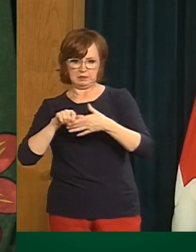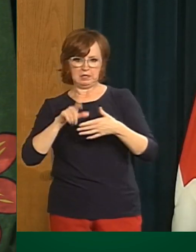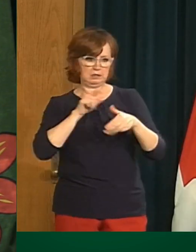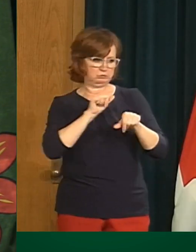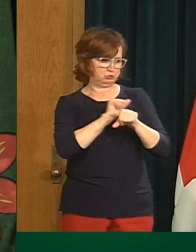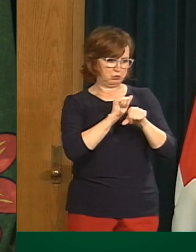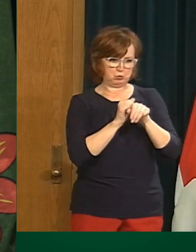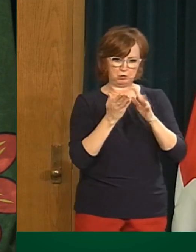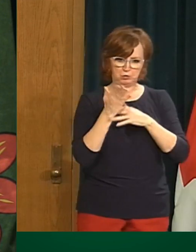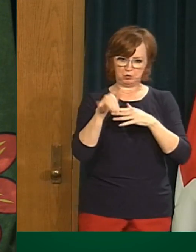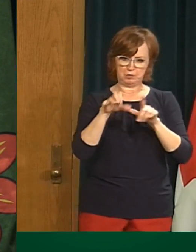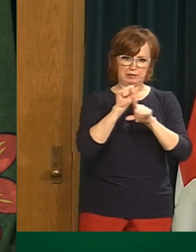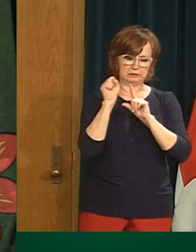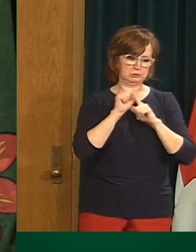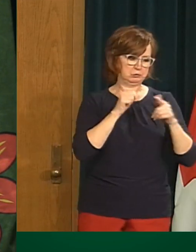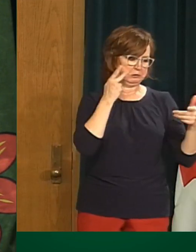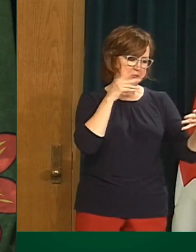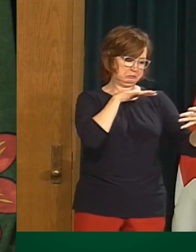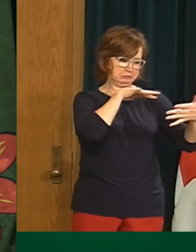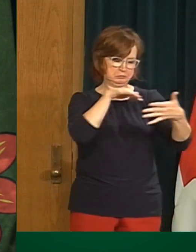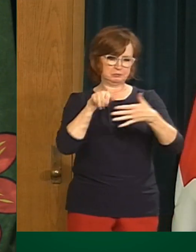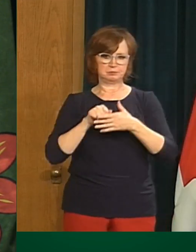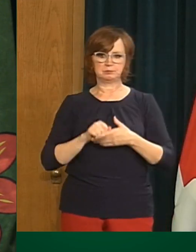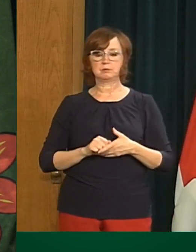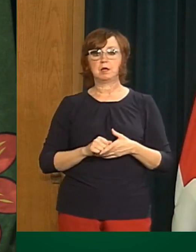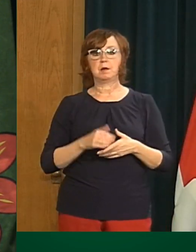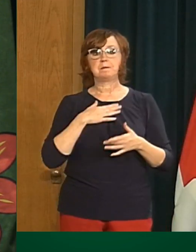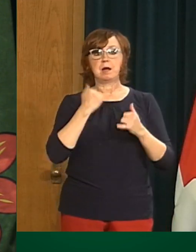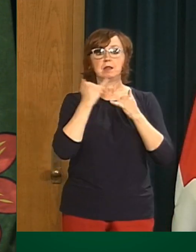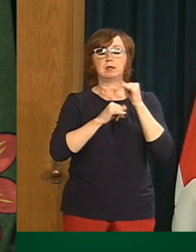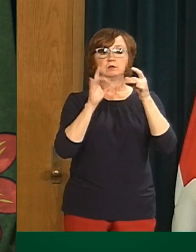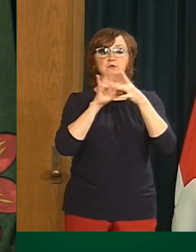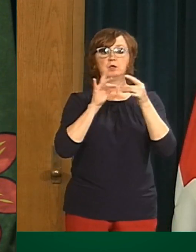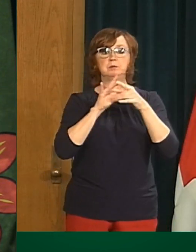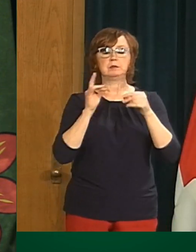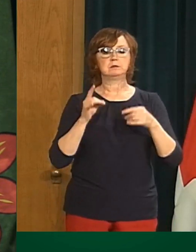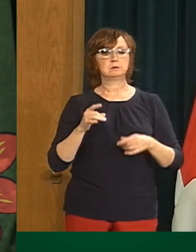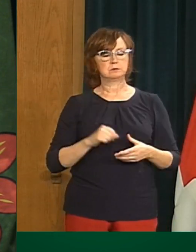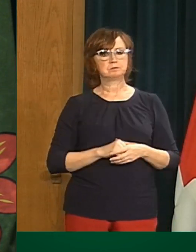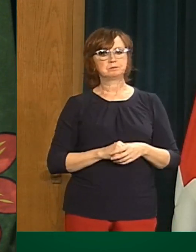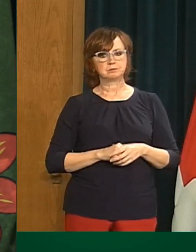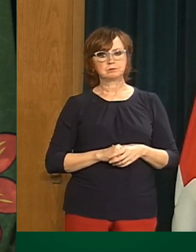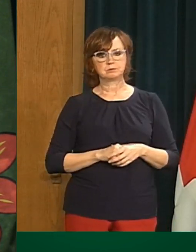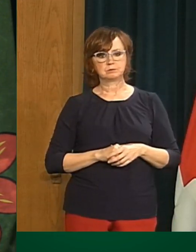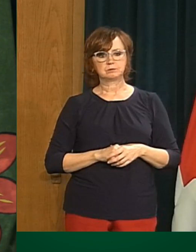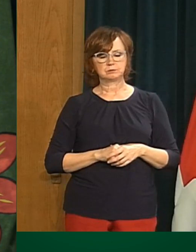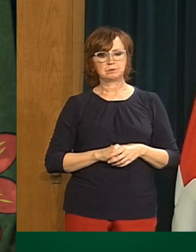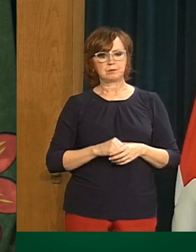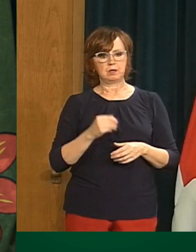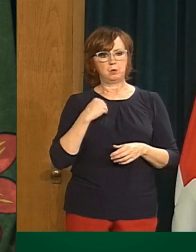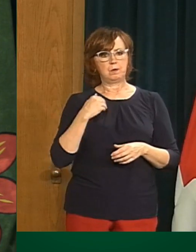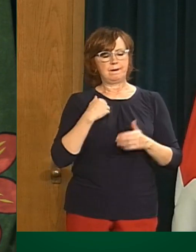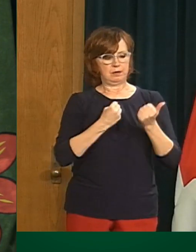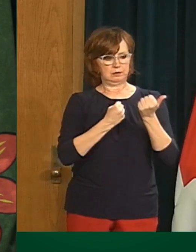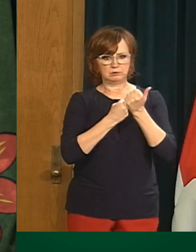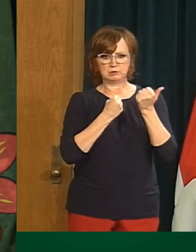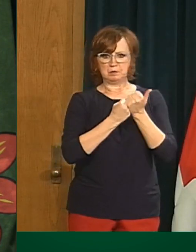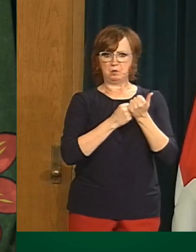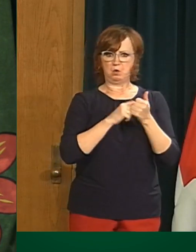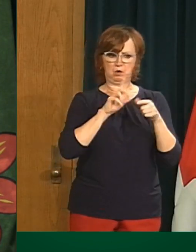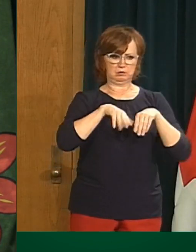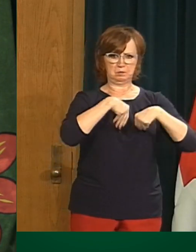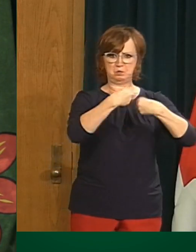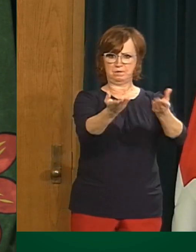week-by-week basis. Last but not least, I would say there are a number of supports that we provide, not only to daycare spaces, but